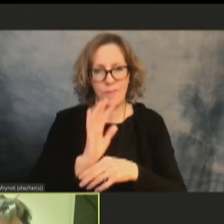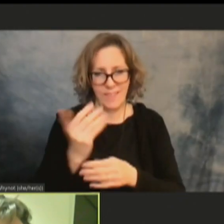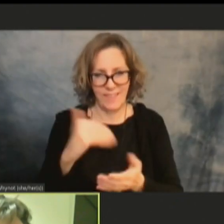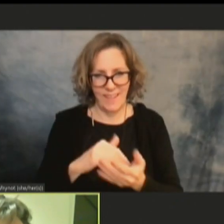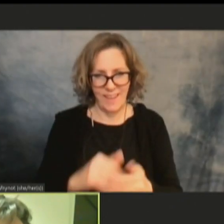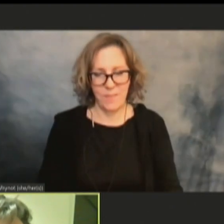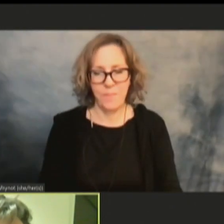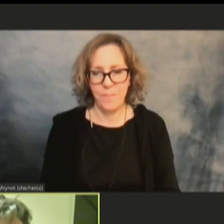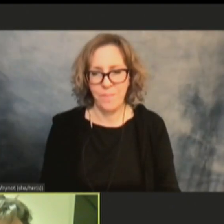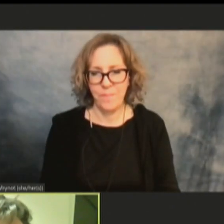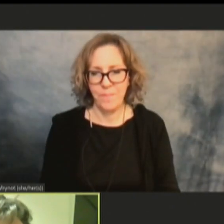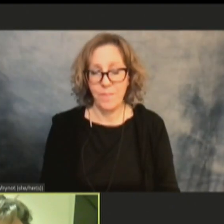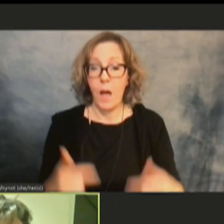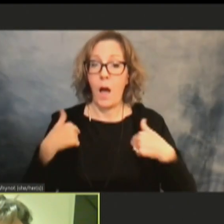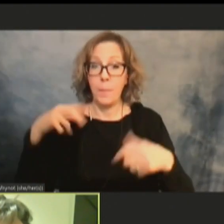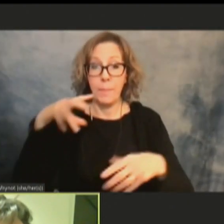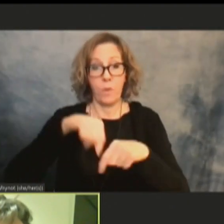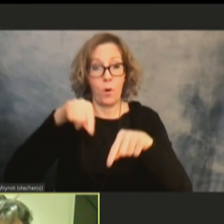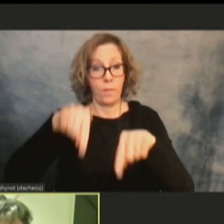been on this committee